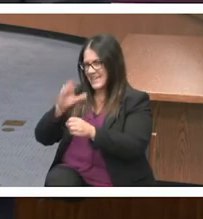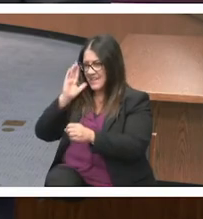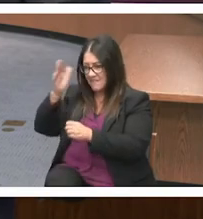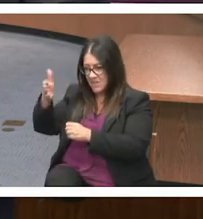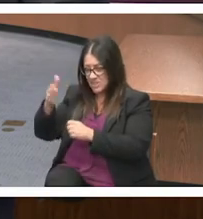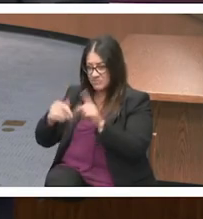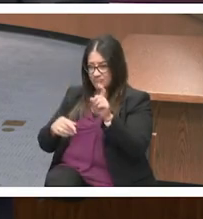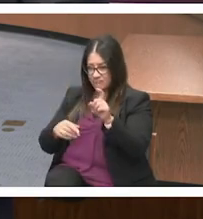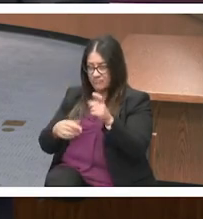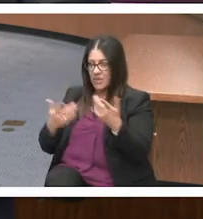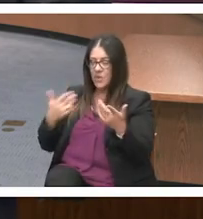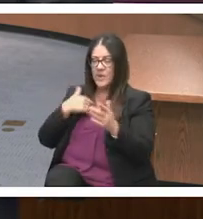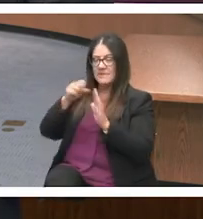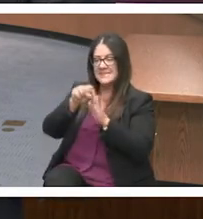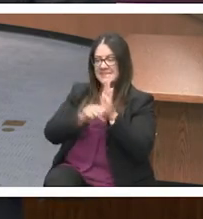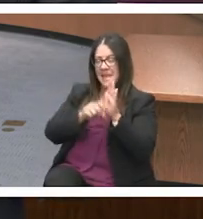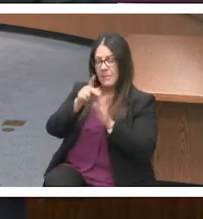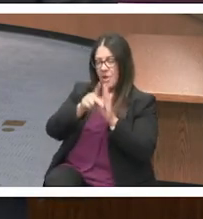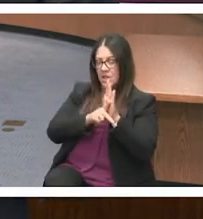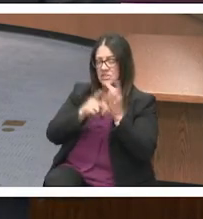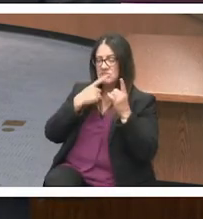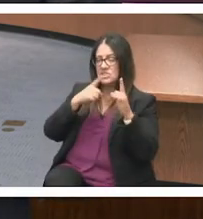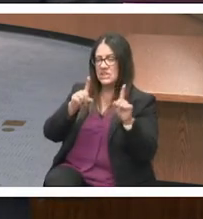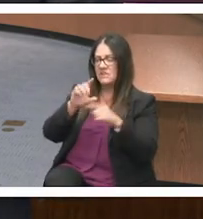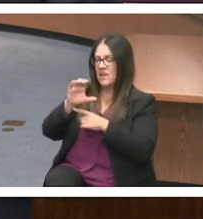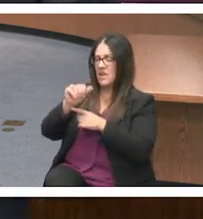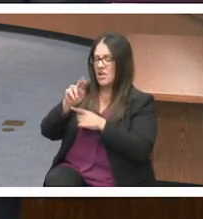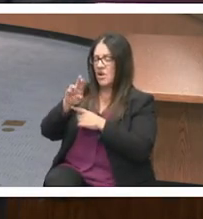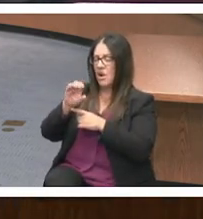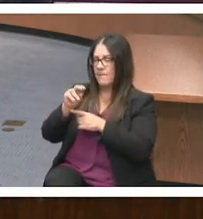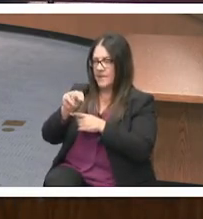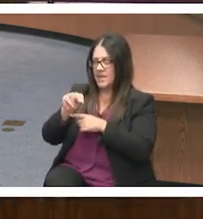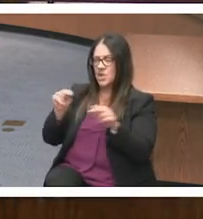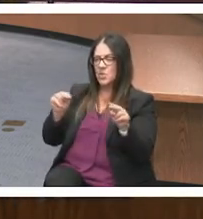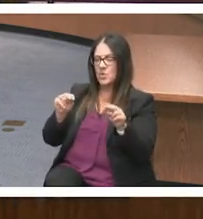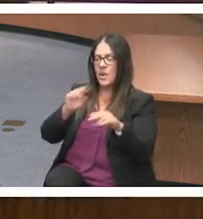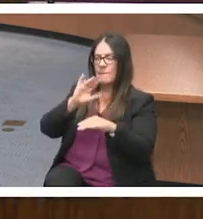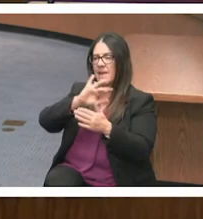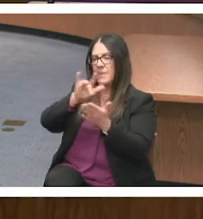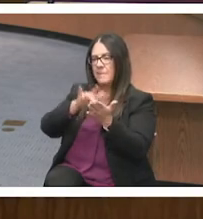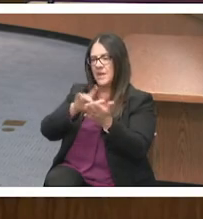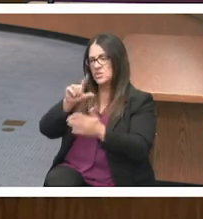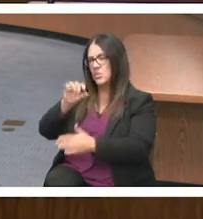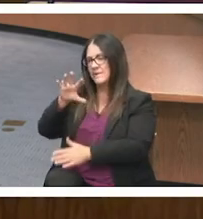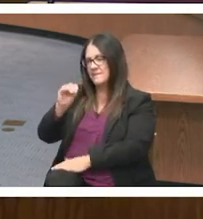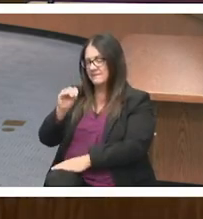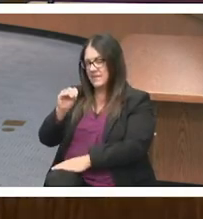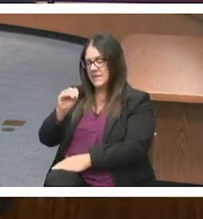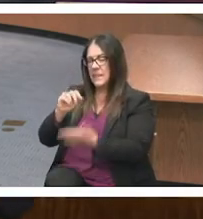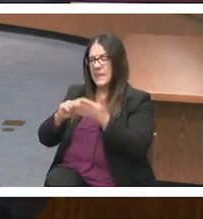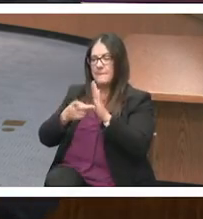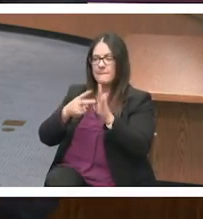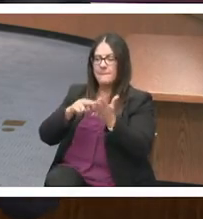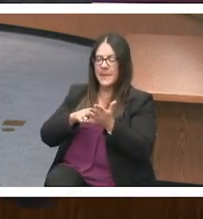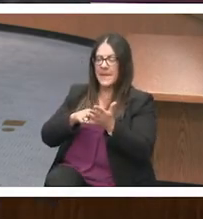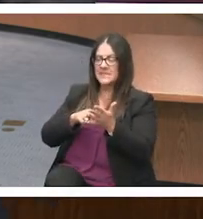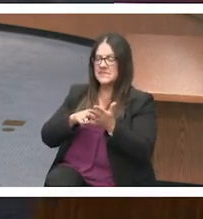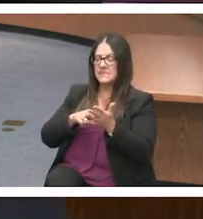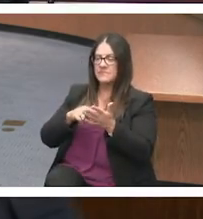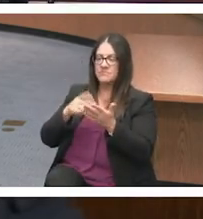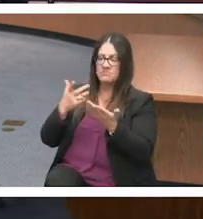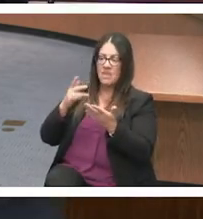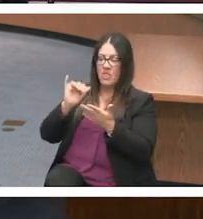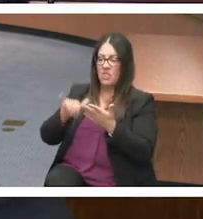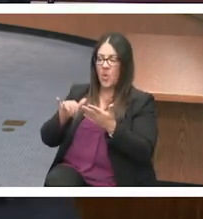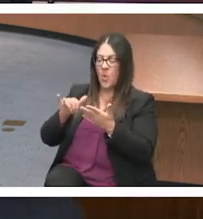state have established a state policy of achieving carbon neutrality by the middle of the century, meaning essentially those emissions that